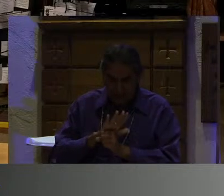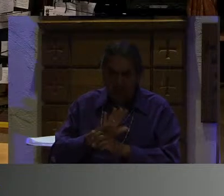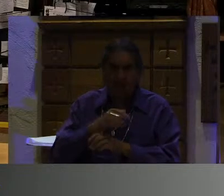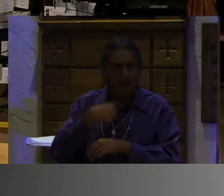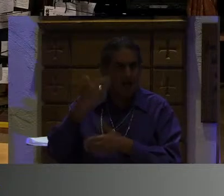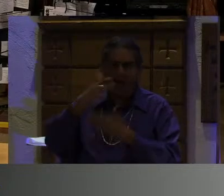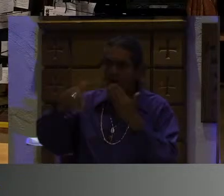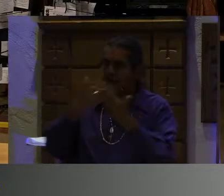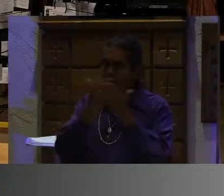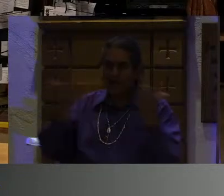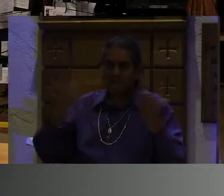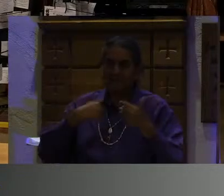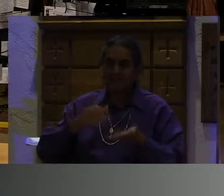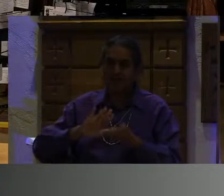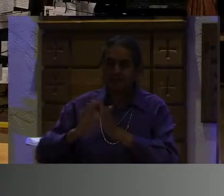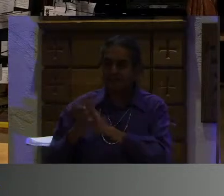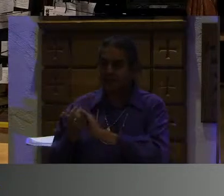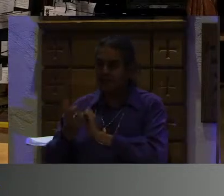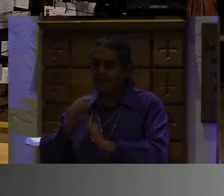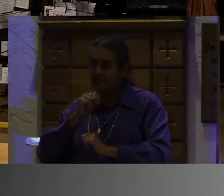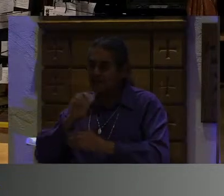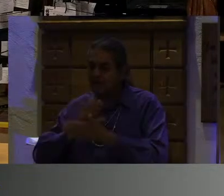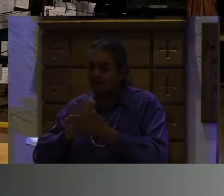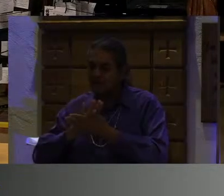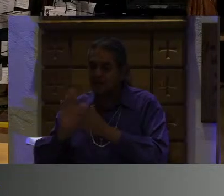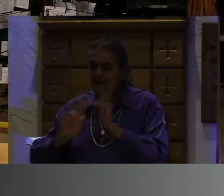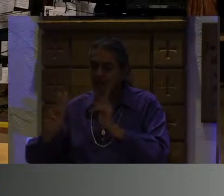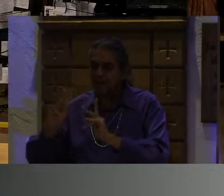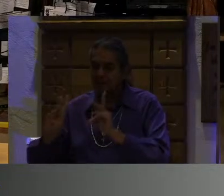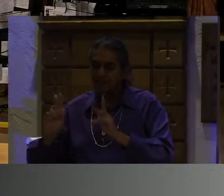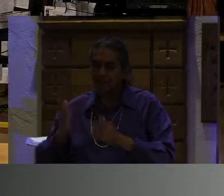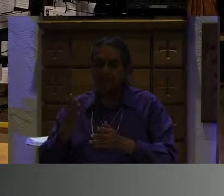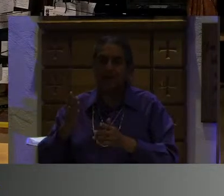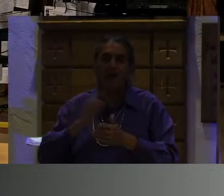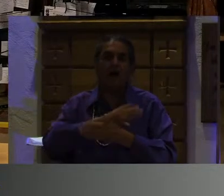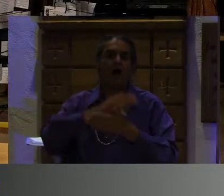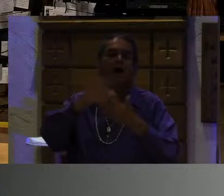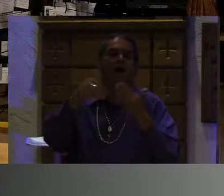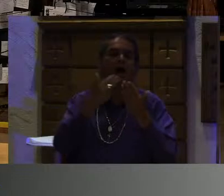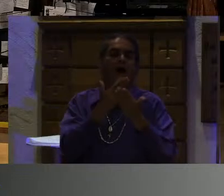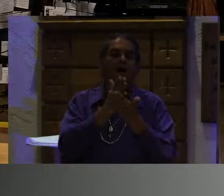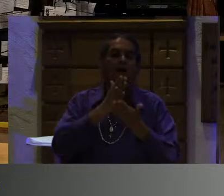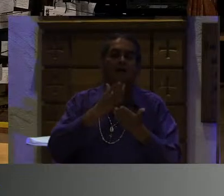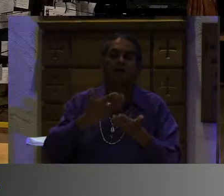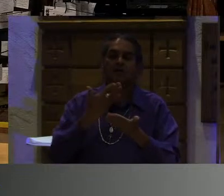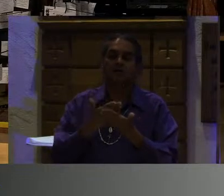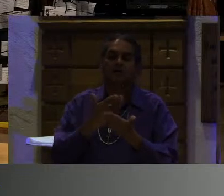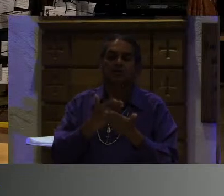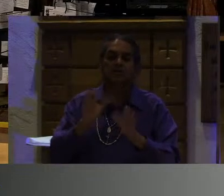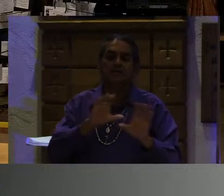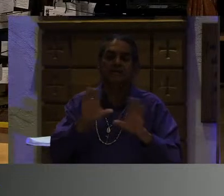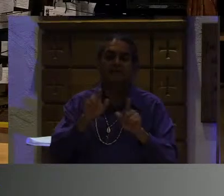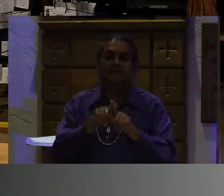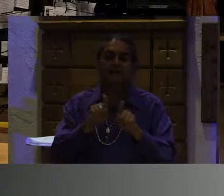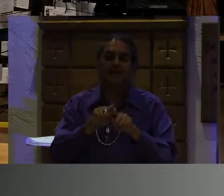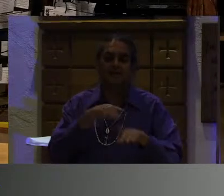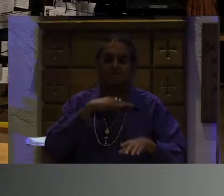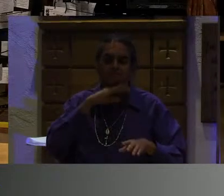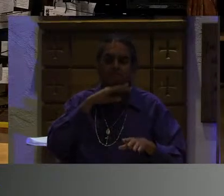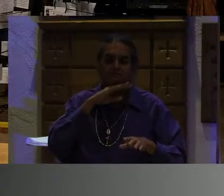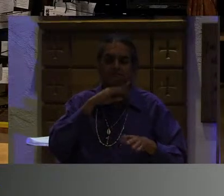have become like unclean people. All our good deeds are like polluted